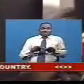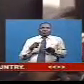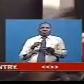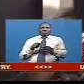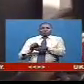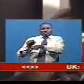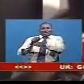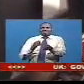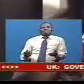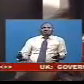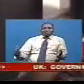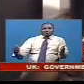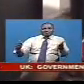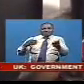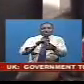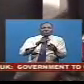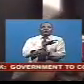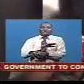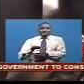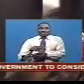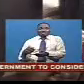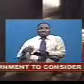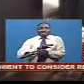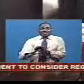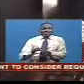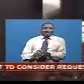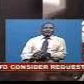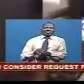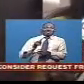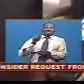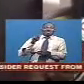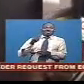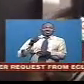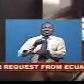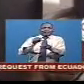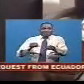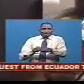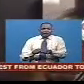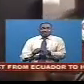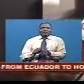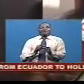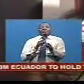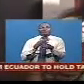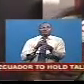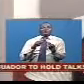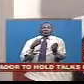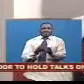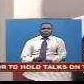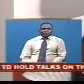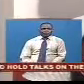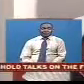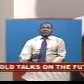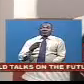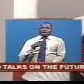sub-metro, I'm going to mobilize the children from Kanda cluster to form a